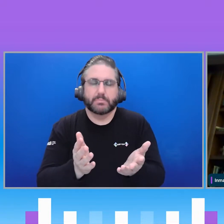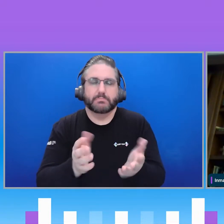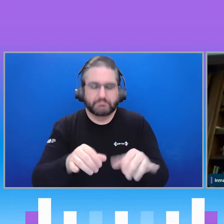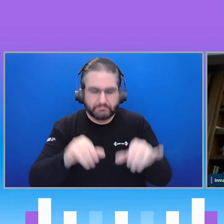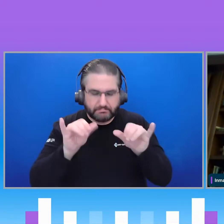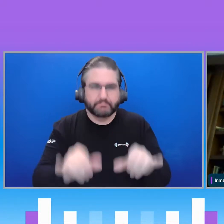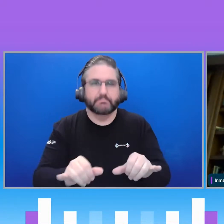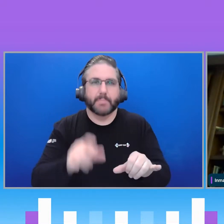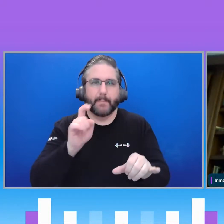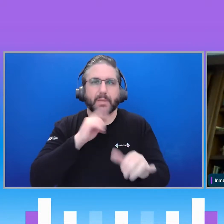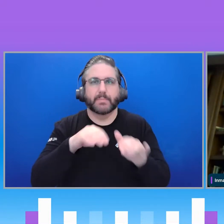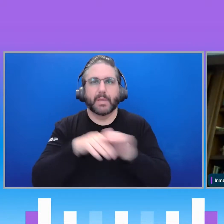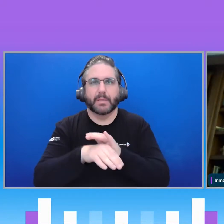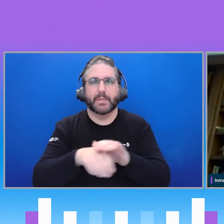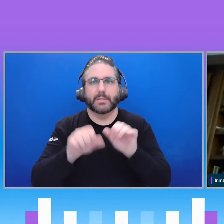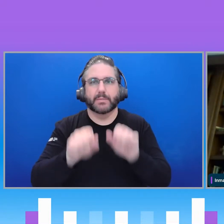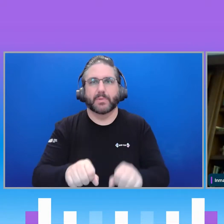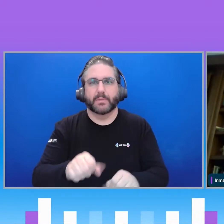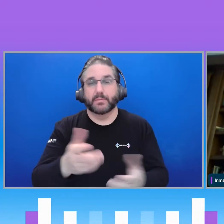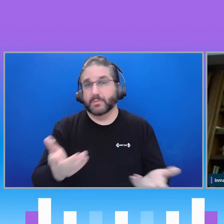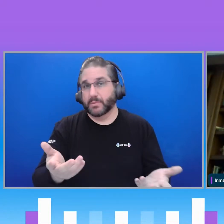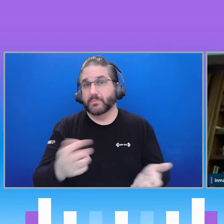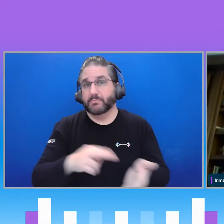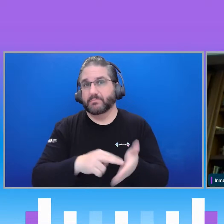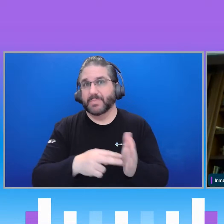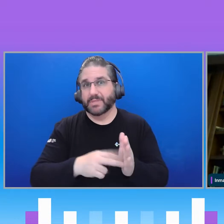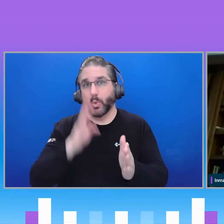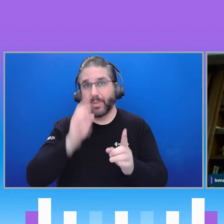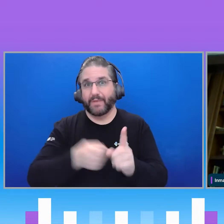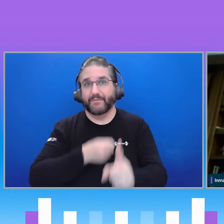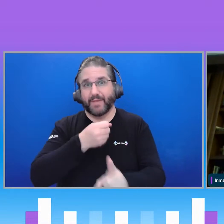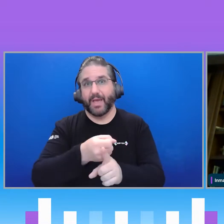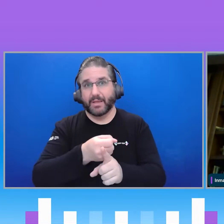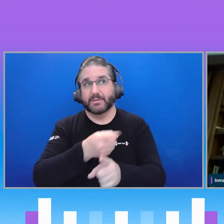in accordance with the Act. So I think that will also affect